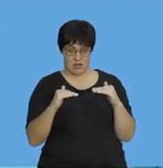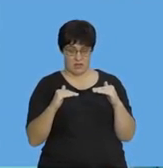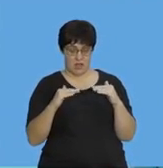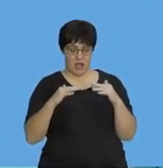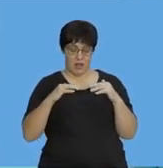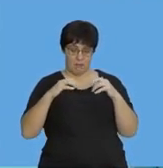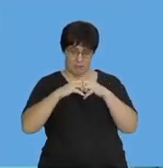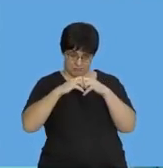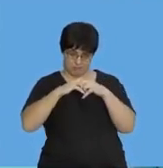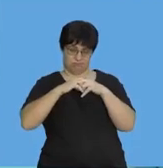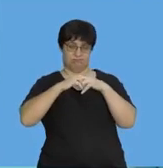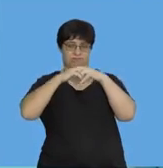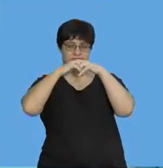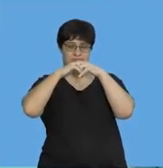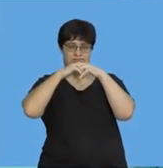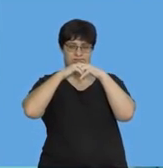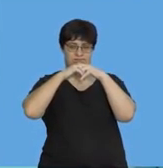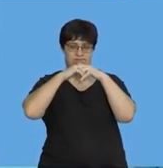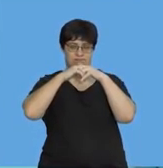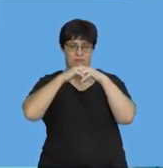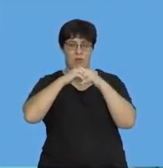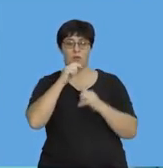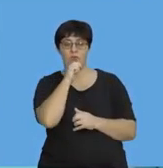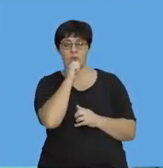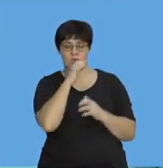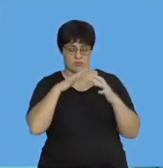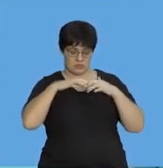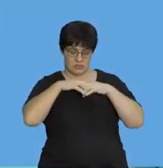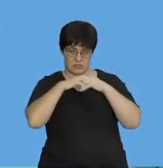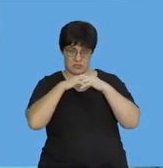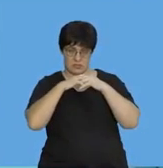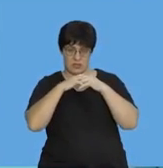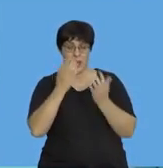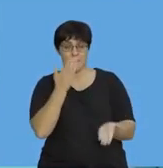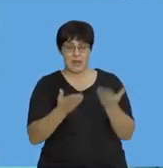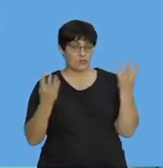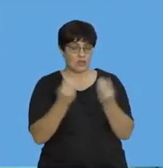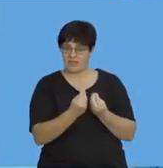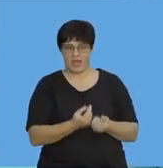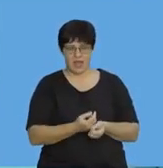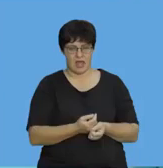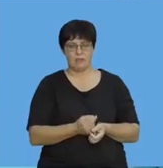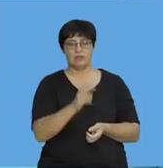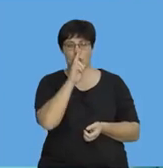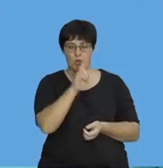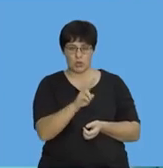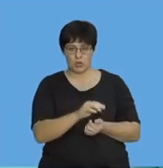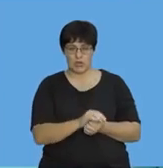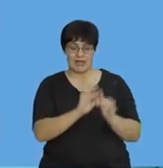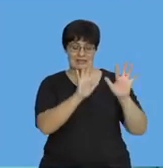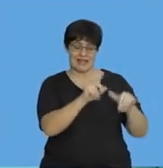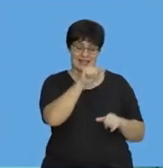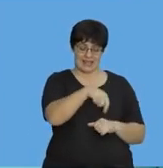they stick together, but I'm not going to use the combined mass. I either have to look